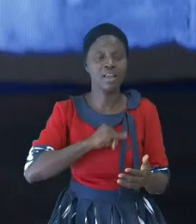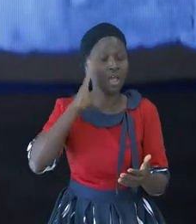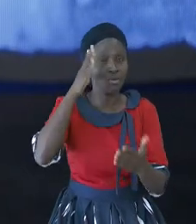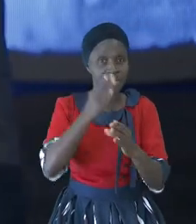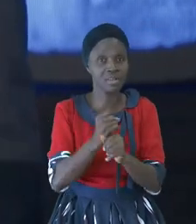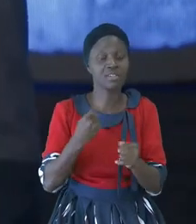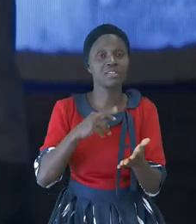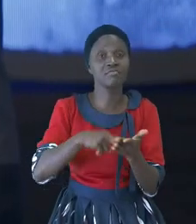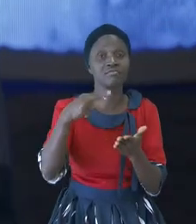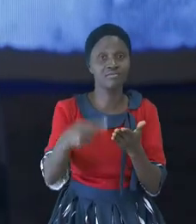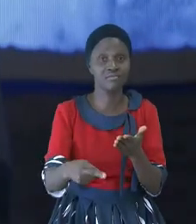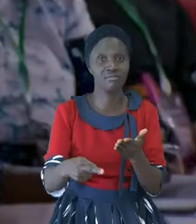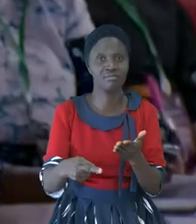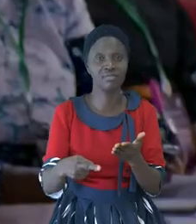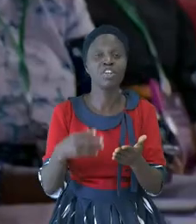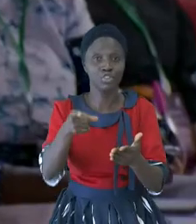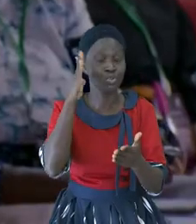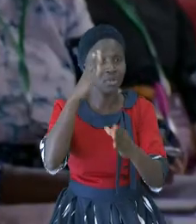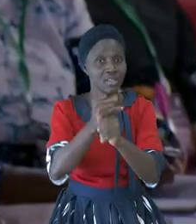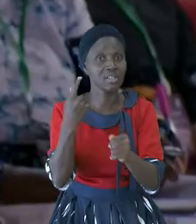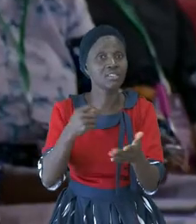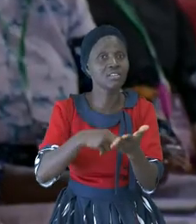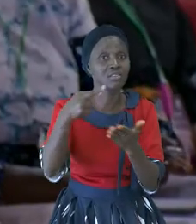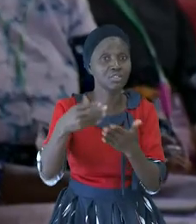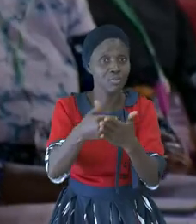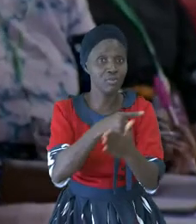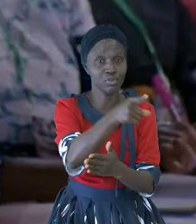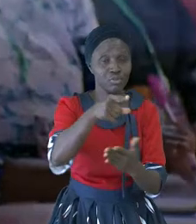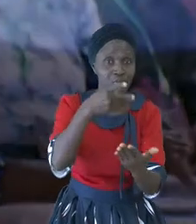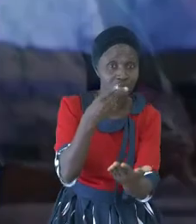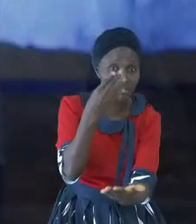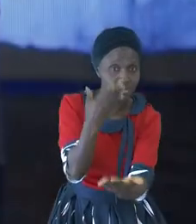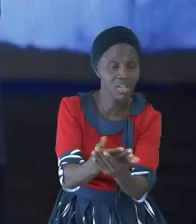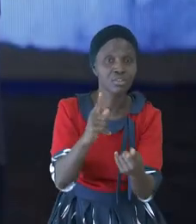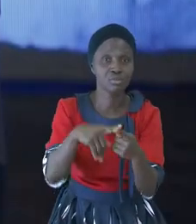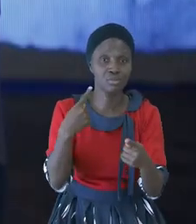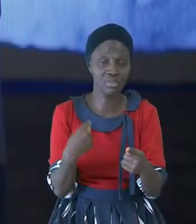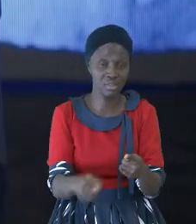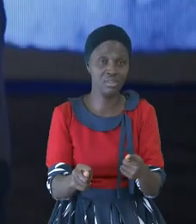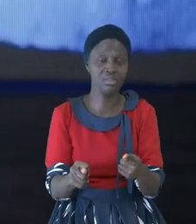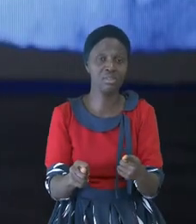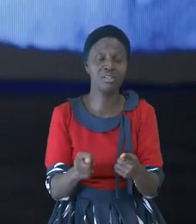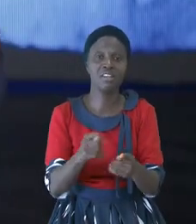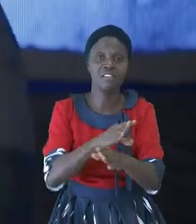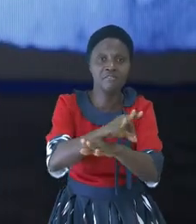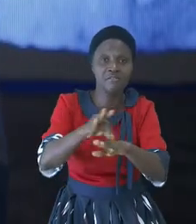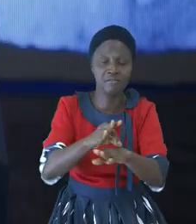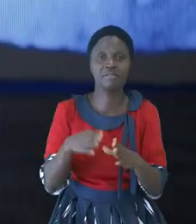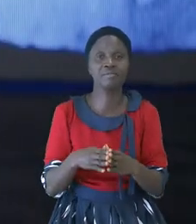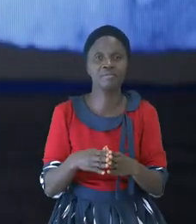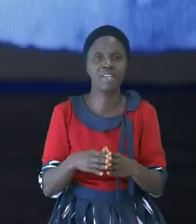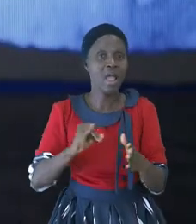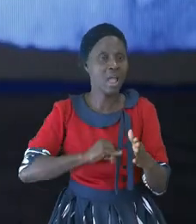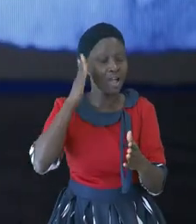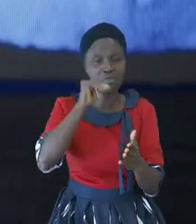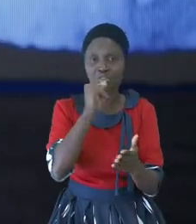are going to have the harvest. The Lord is my shepherd, I will not lack holiness. The Lord is my shepherd,